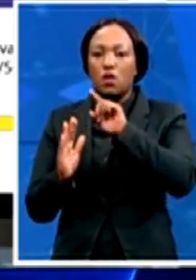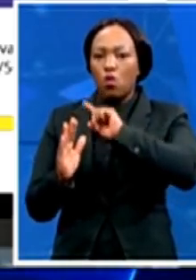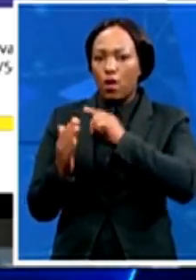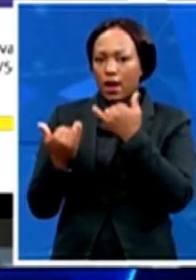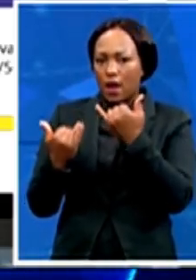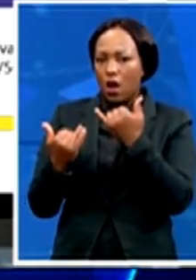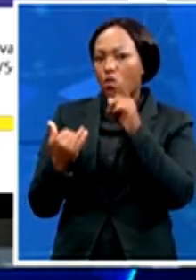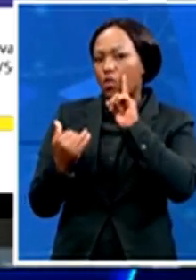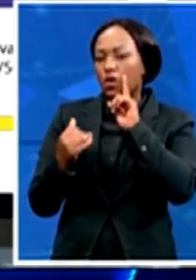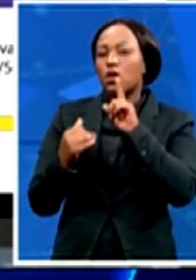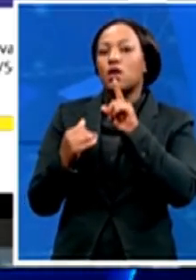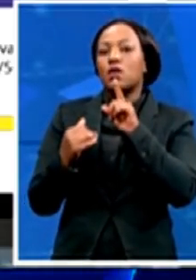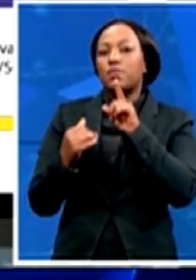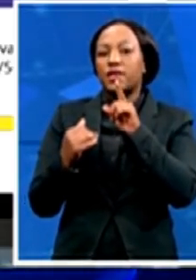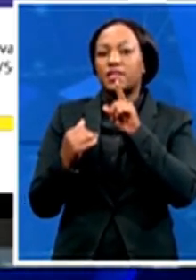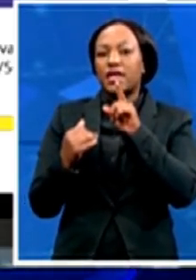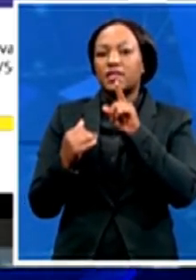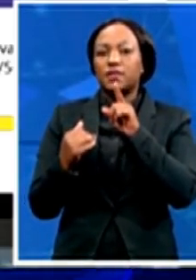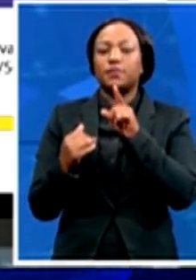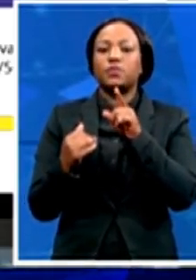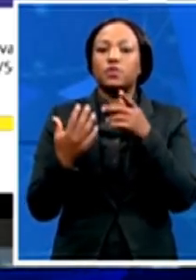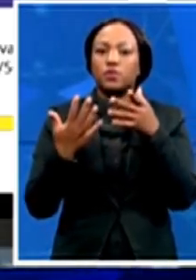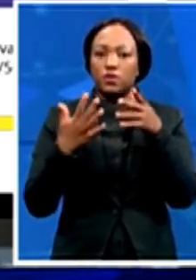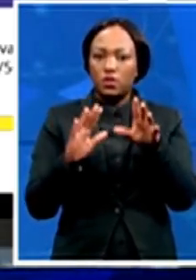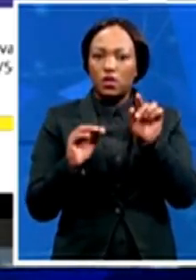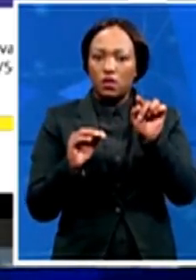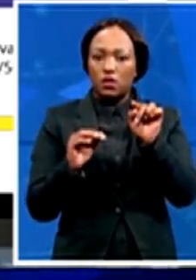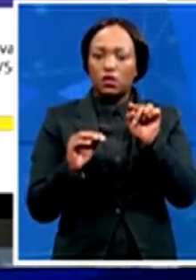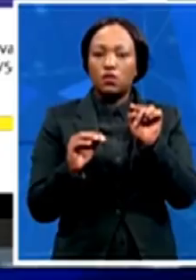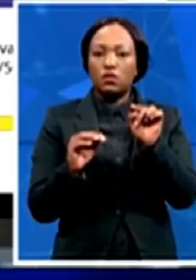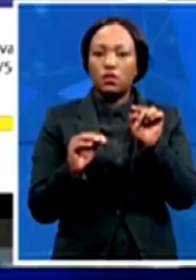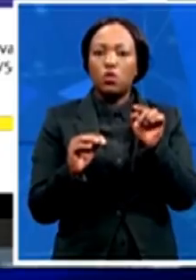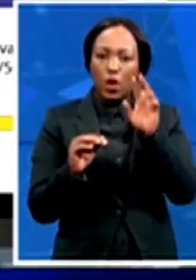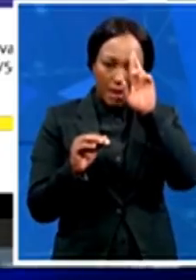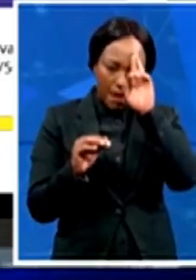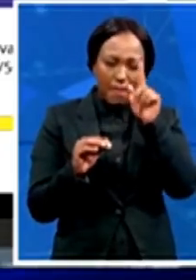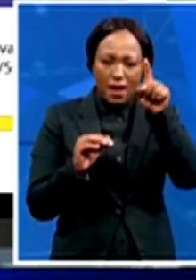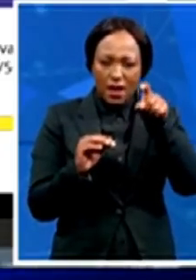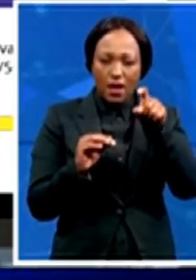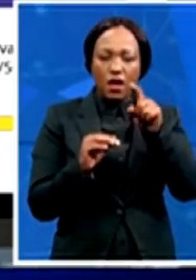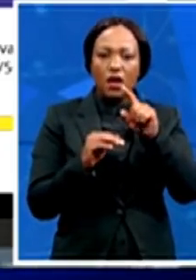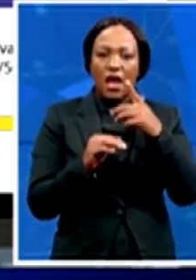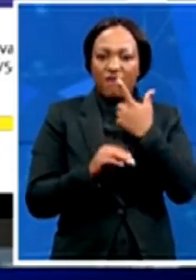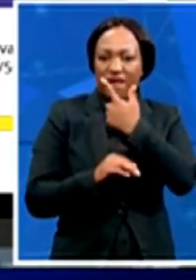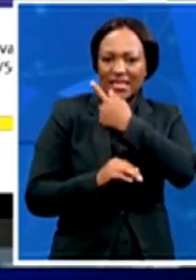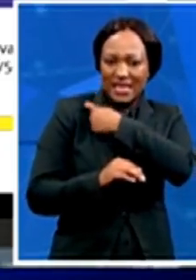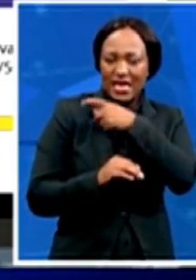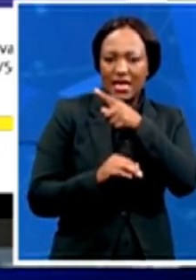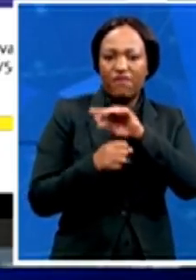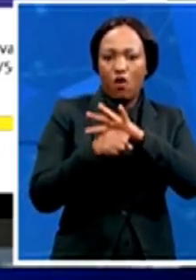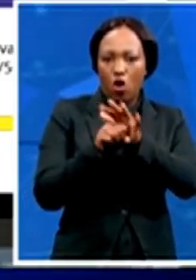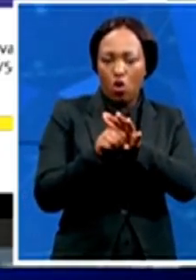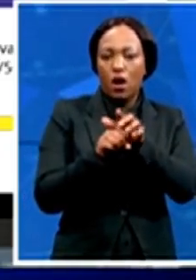South Africa. And if you remember, overall, that vaccine for infection showed a